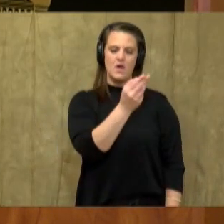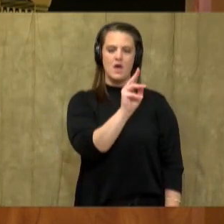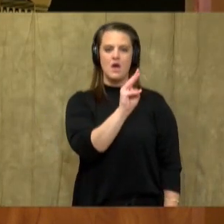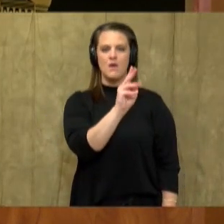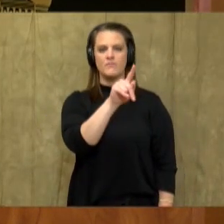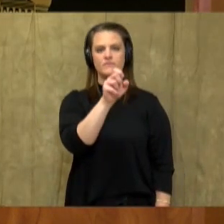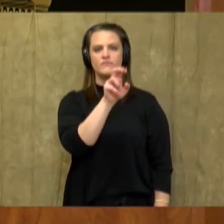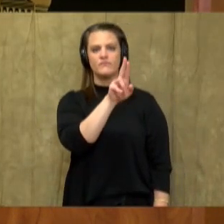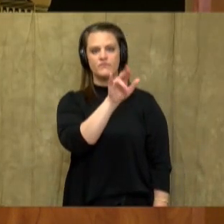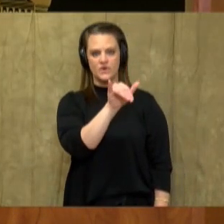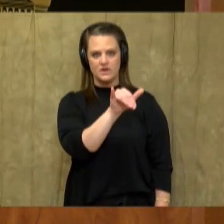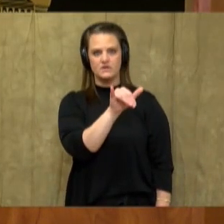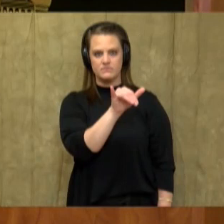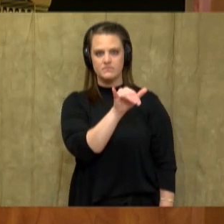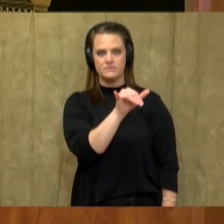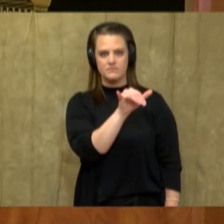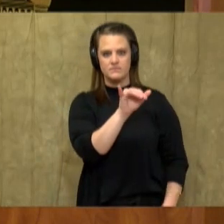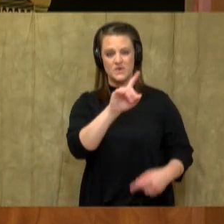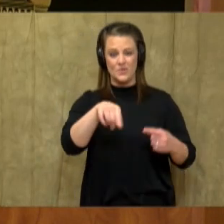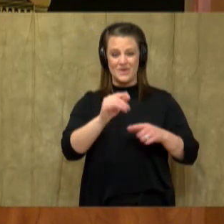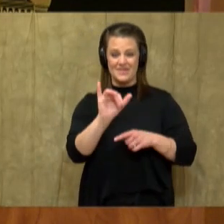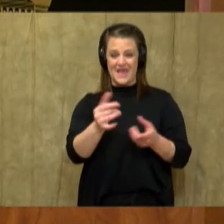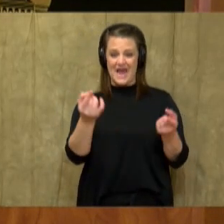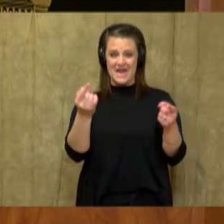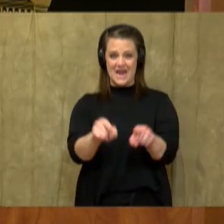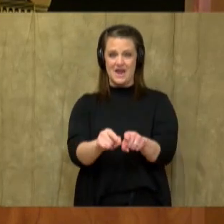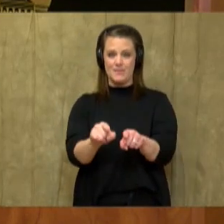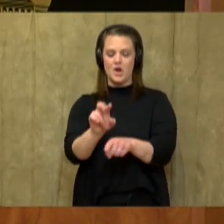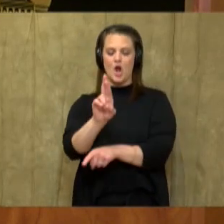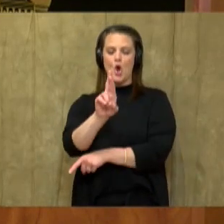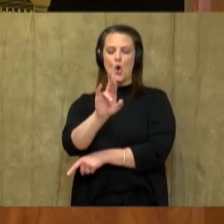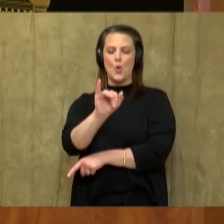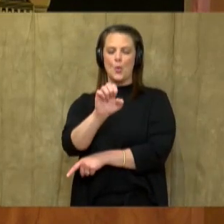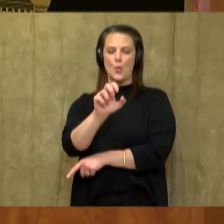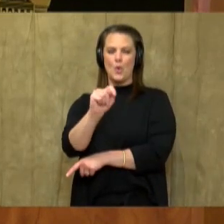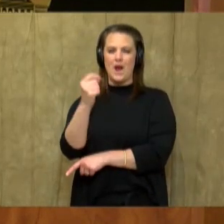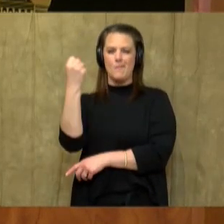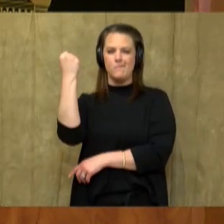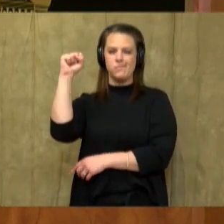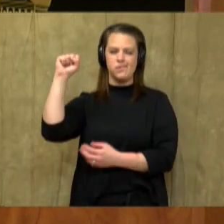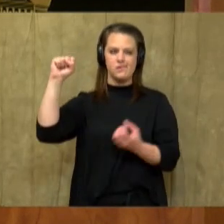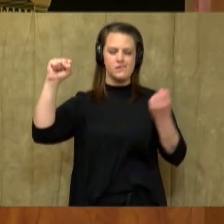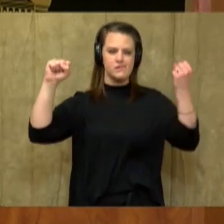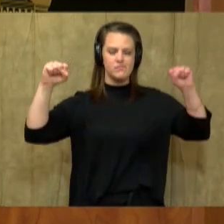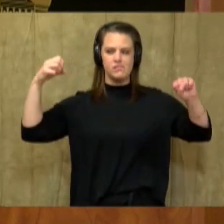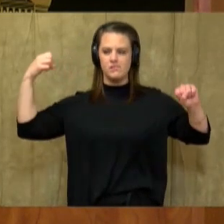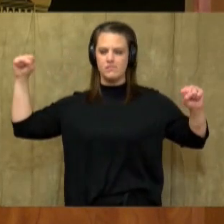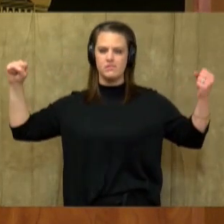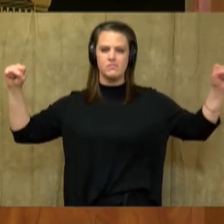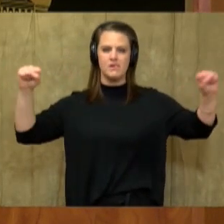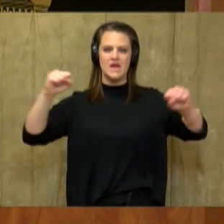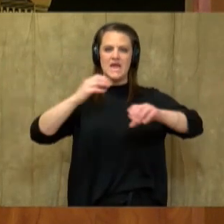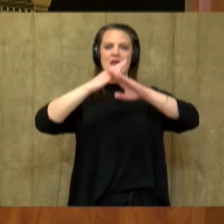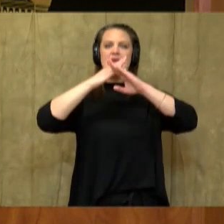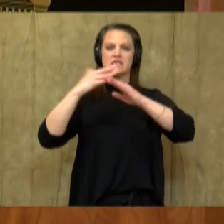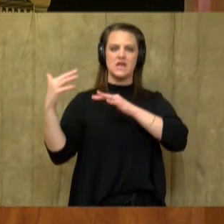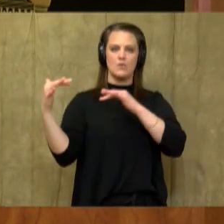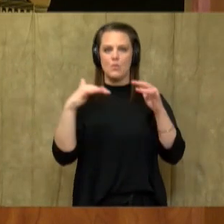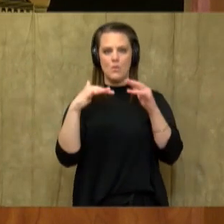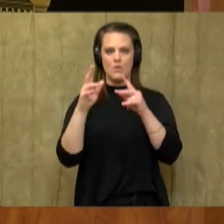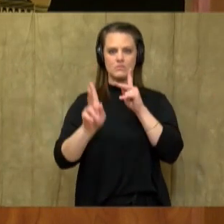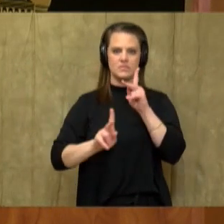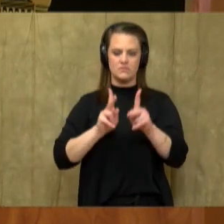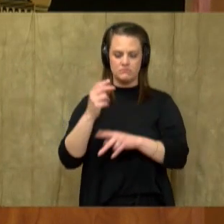nominee for the Democratic Party. When that took place, riots broke out in Chicago. There were many anti-war demonstrators in